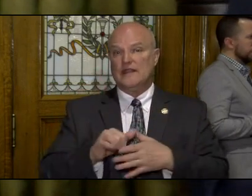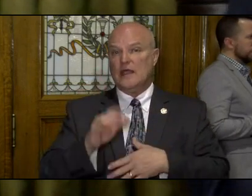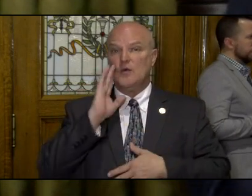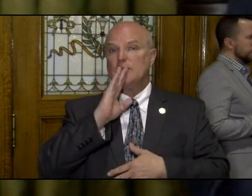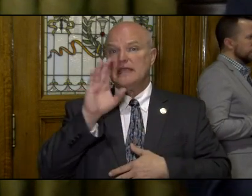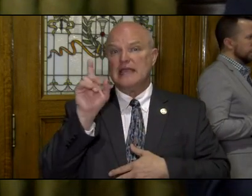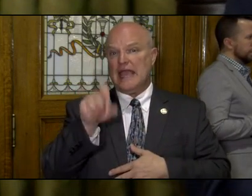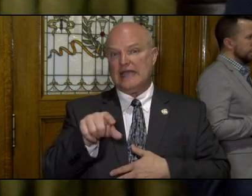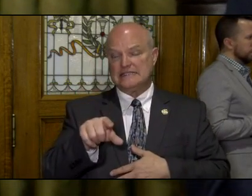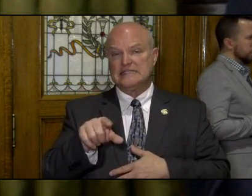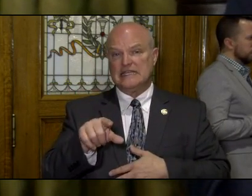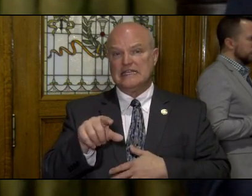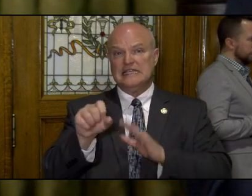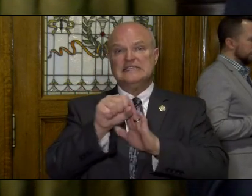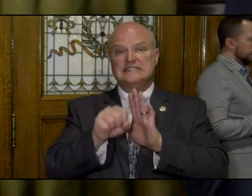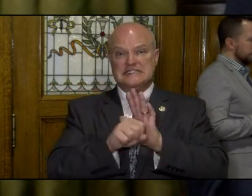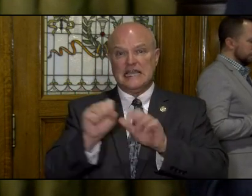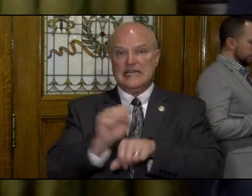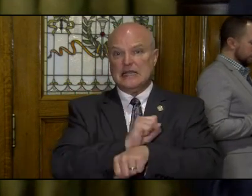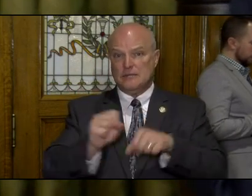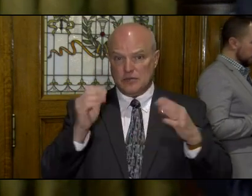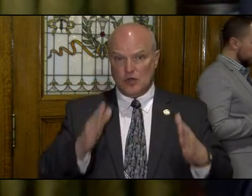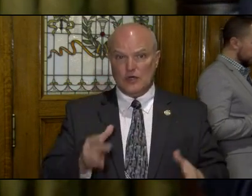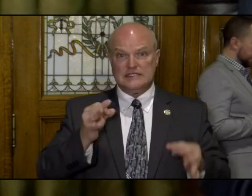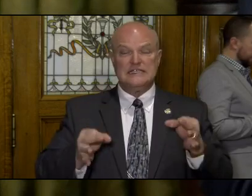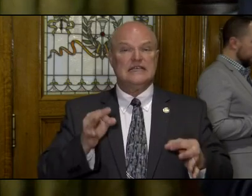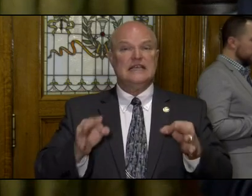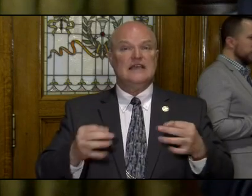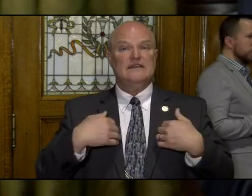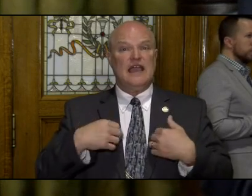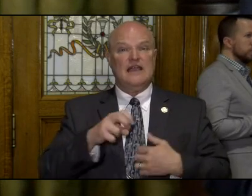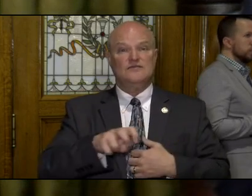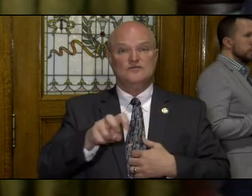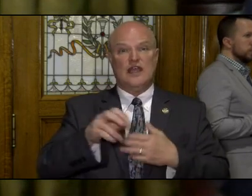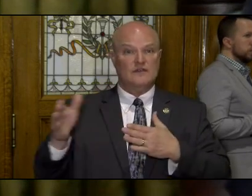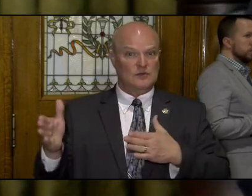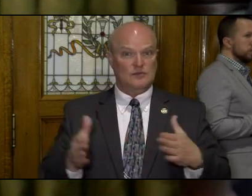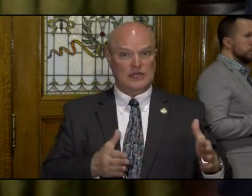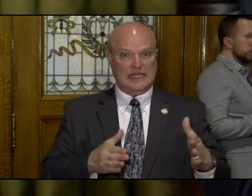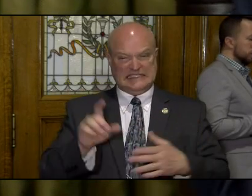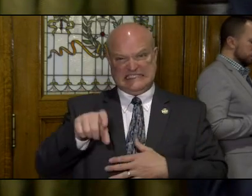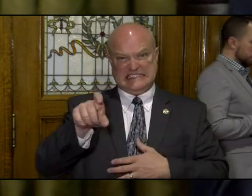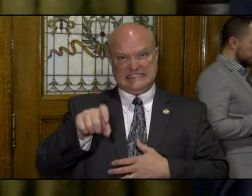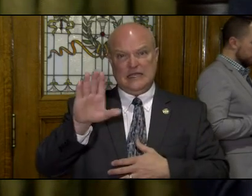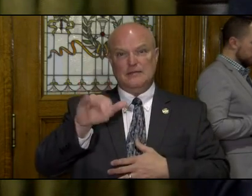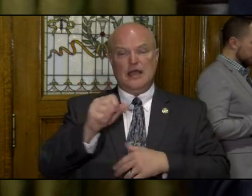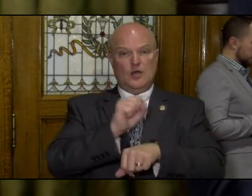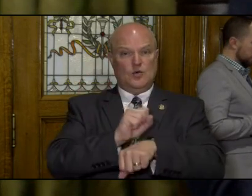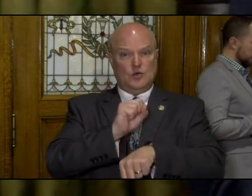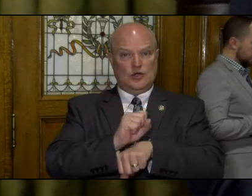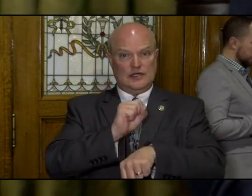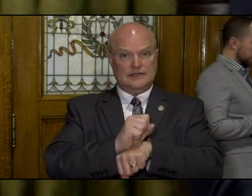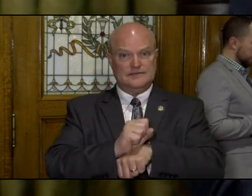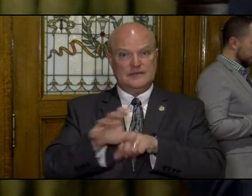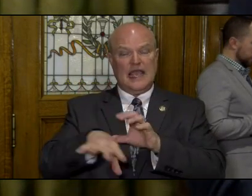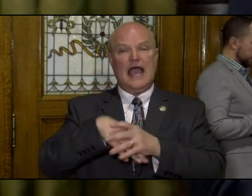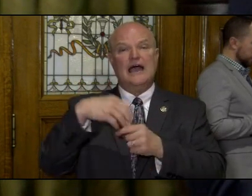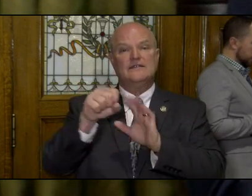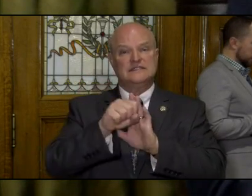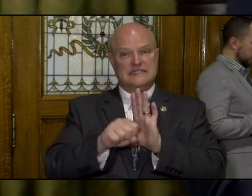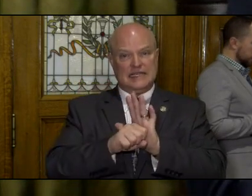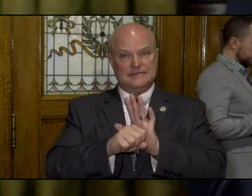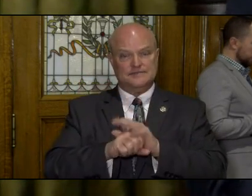that we'll be asking state employees if there's travel plans necessitated by work out of